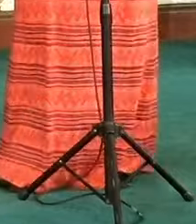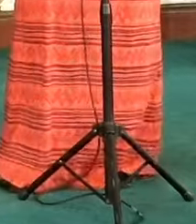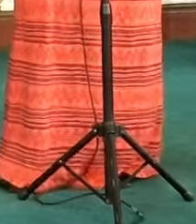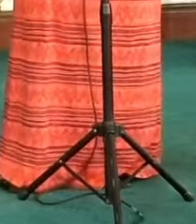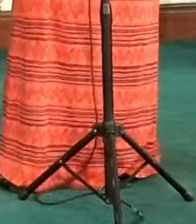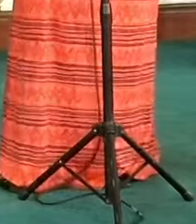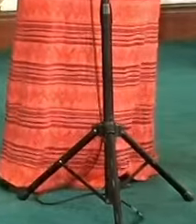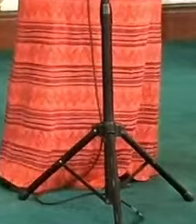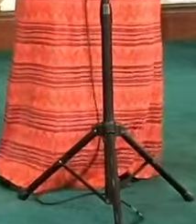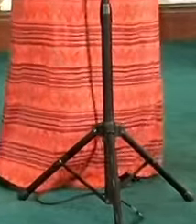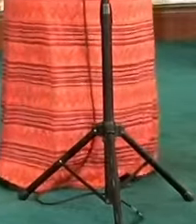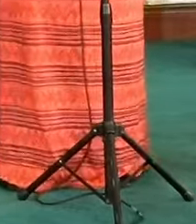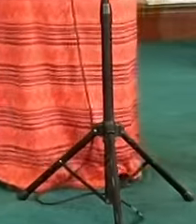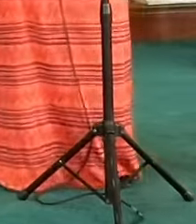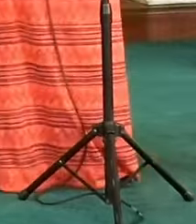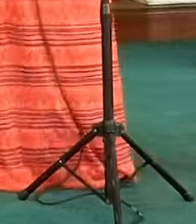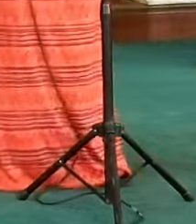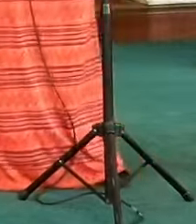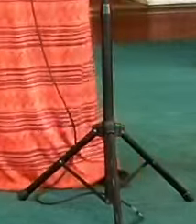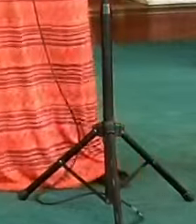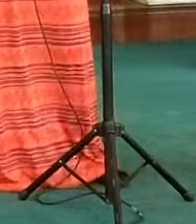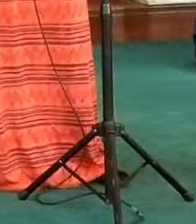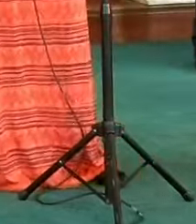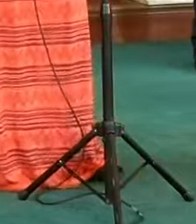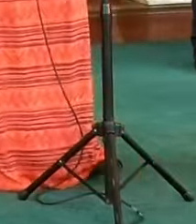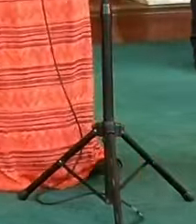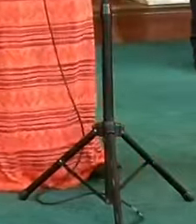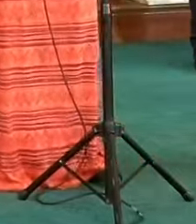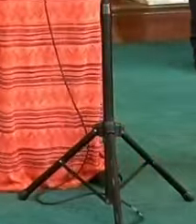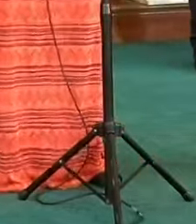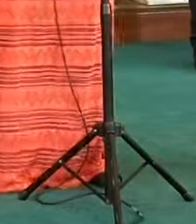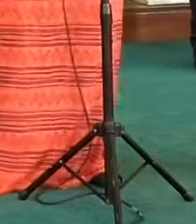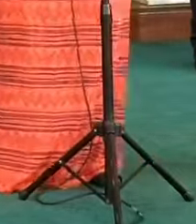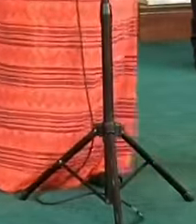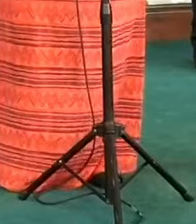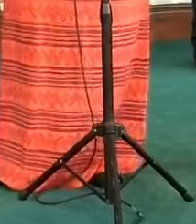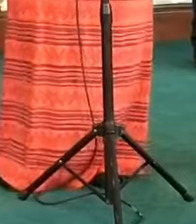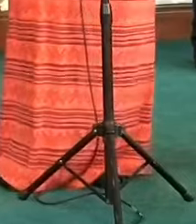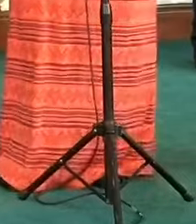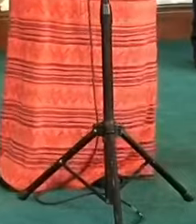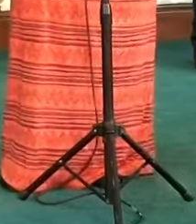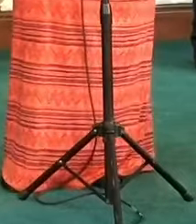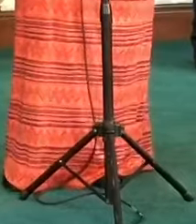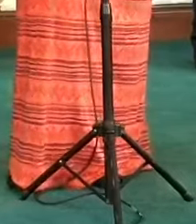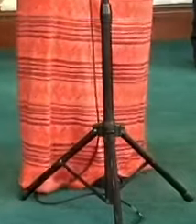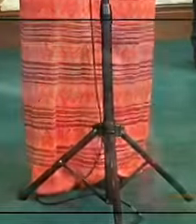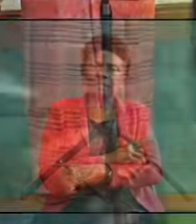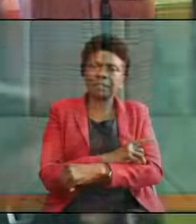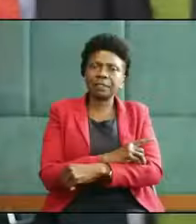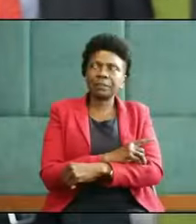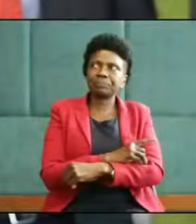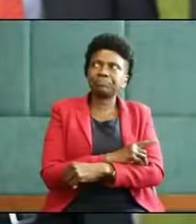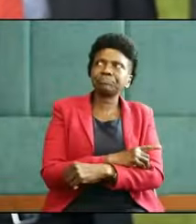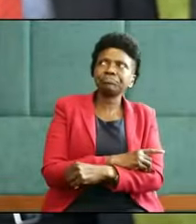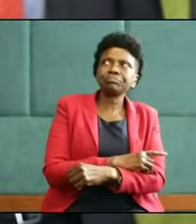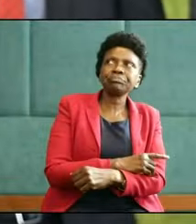day. Oh, it must be. Breaking of the